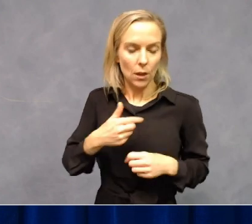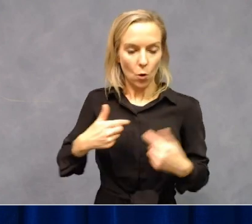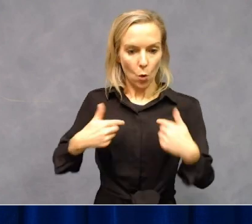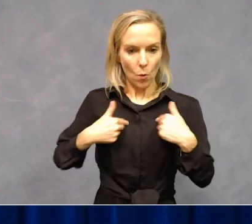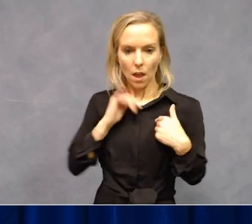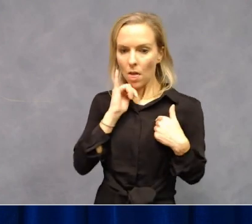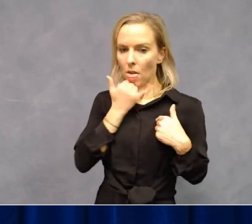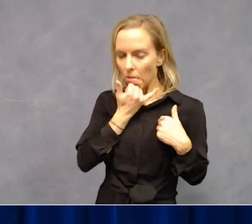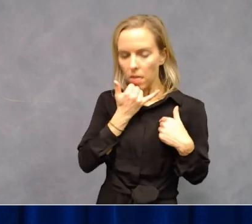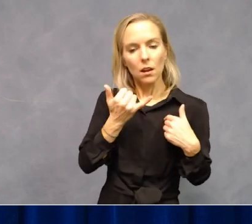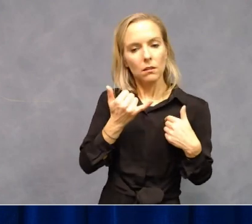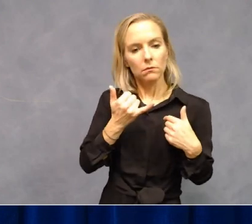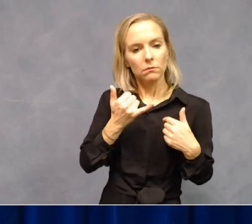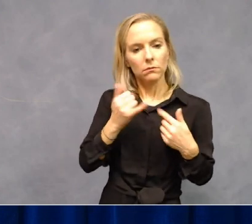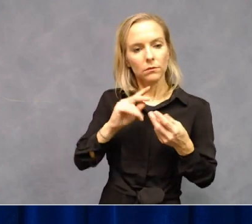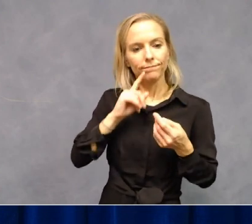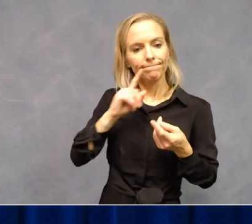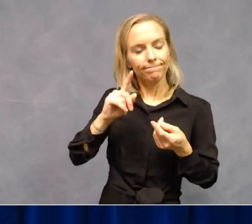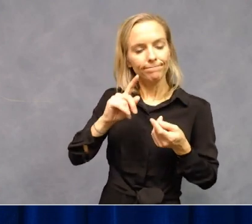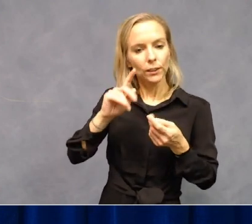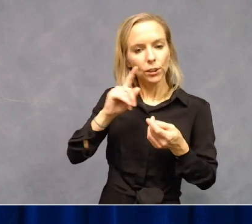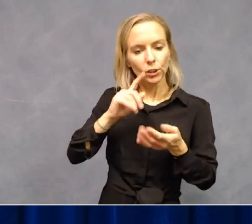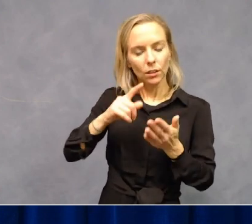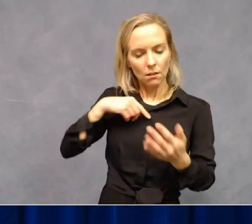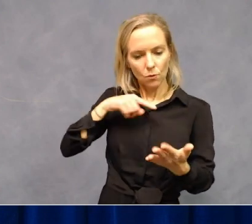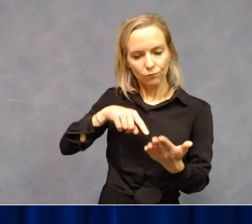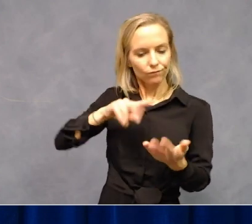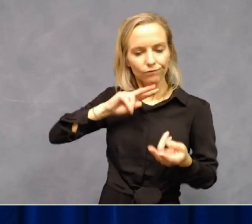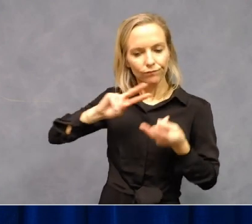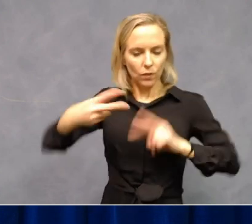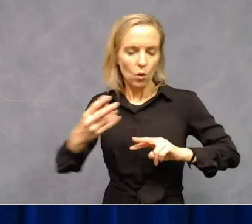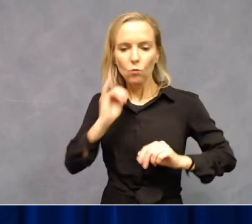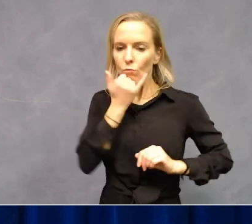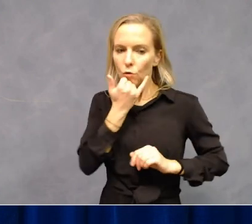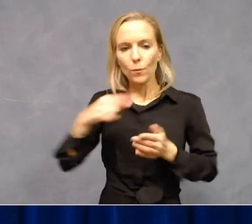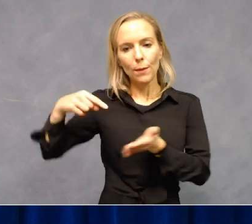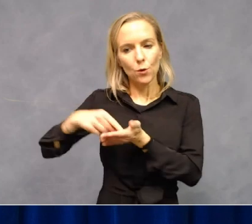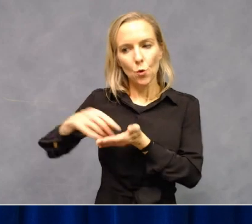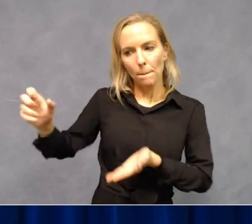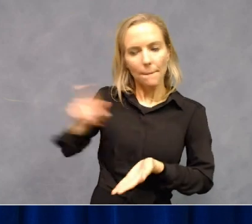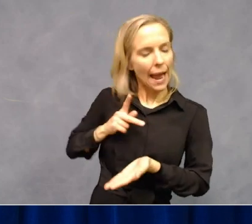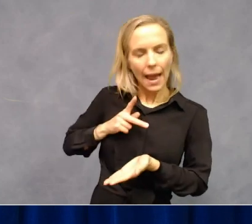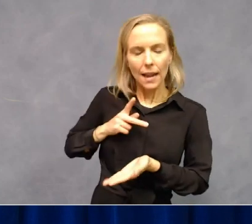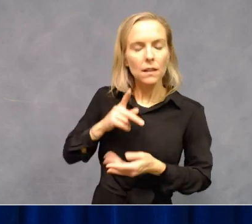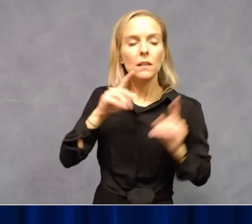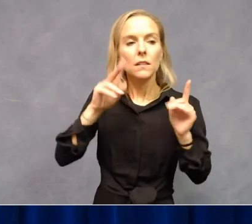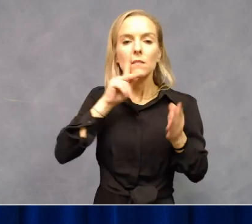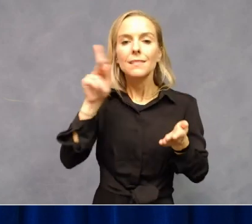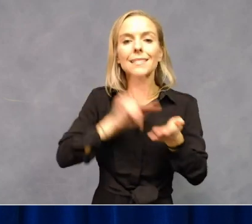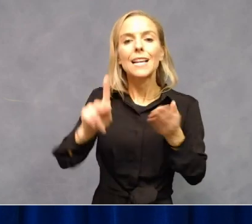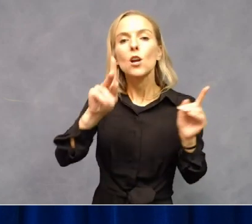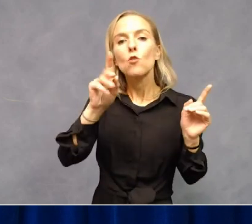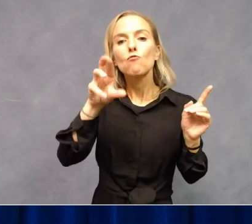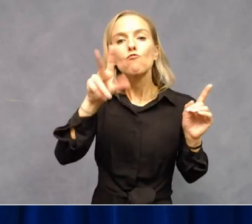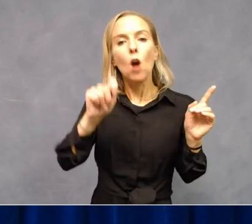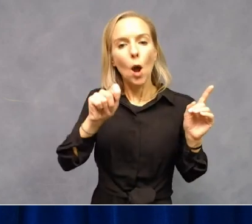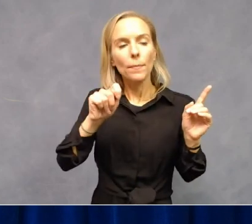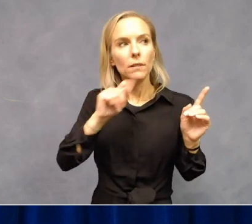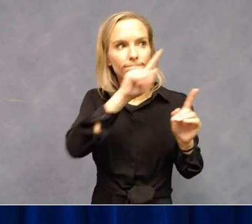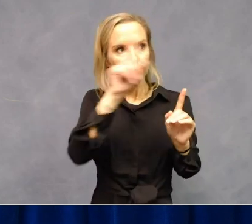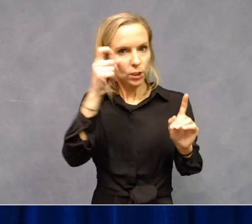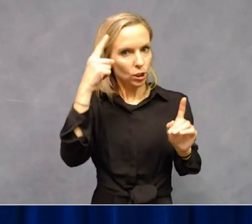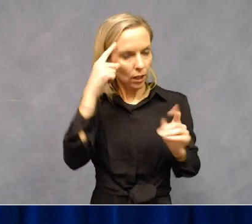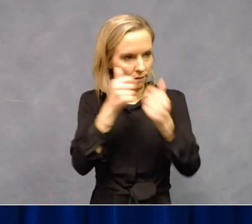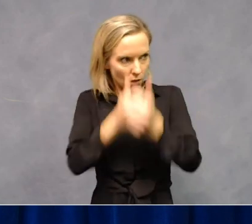those would be due back. Secretary Roberts, at the governor's direction, has requested Department of Labor to give us